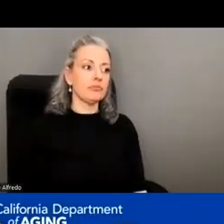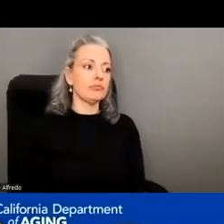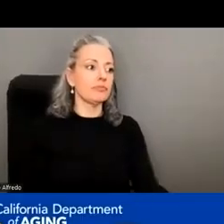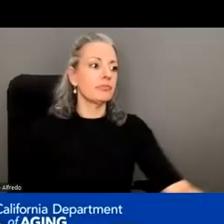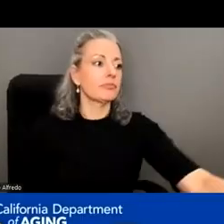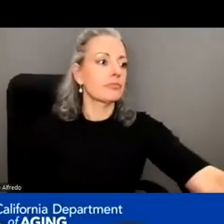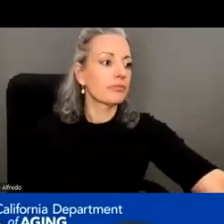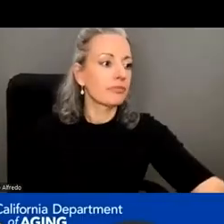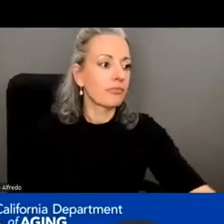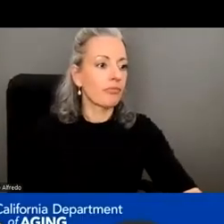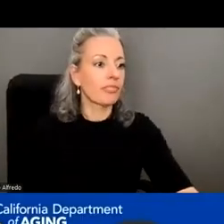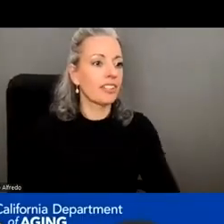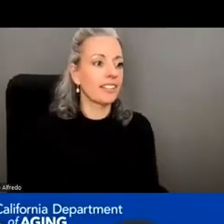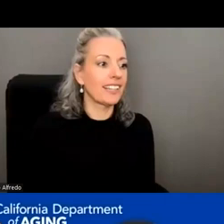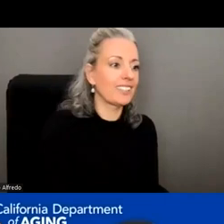Can you hear me, Ross?